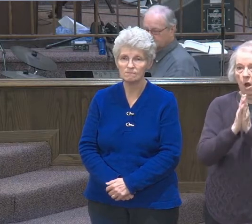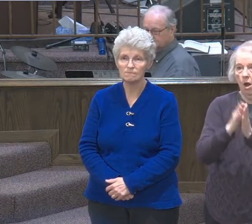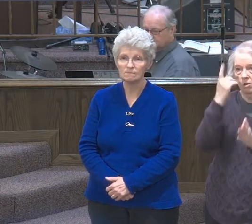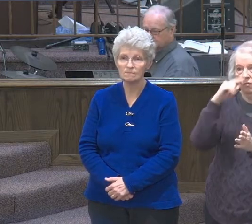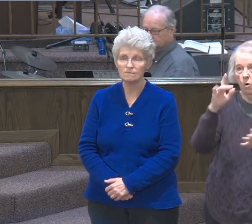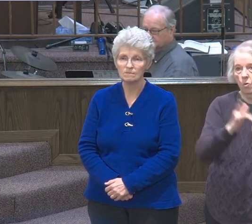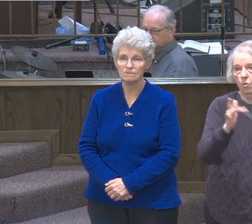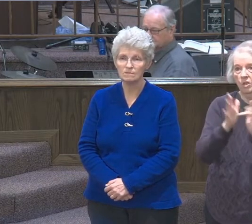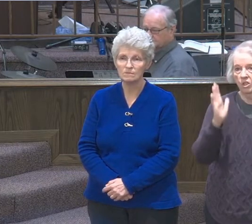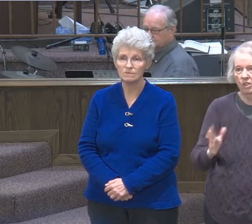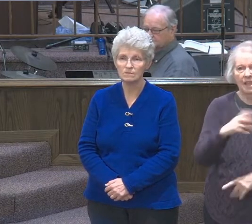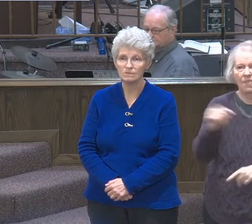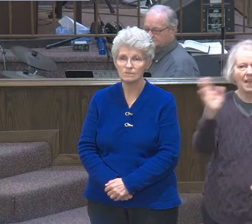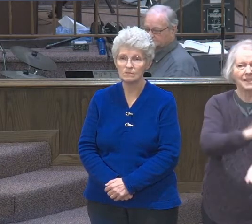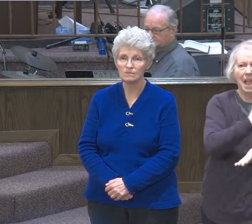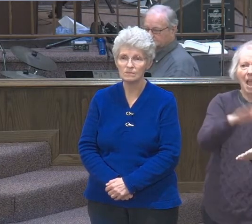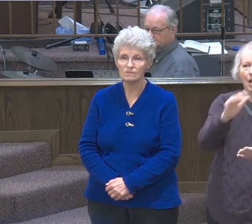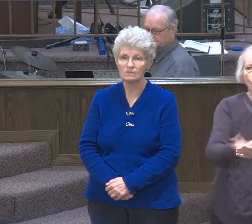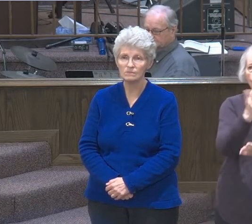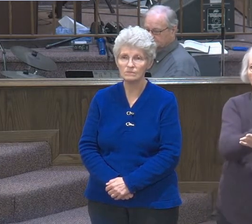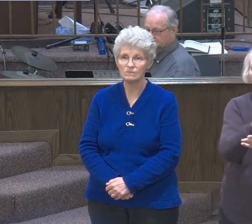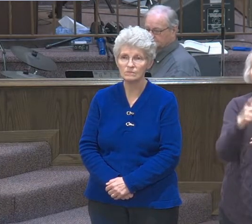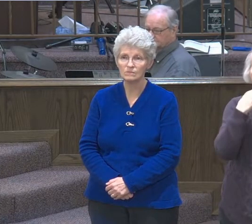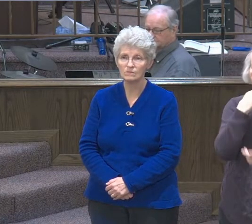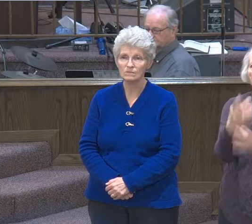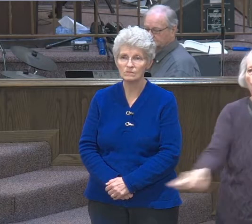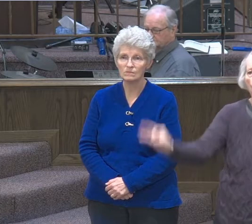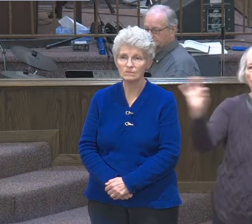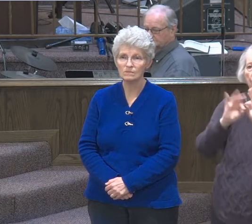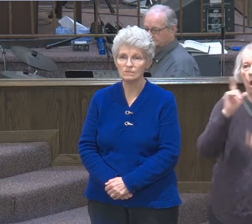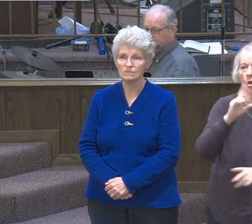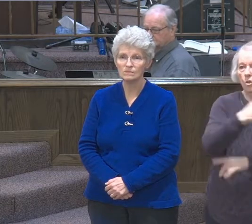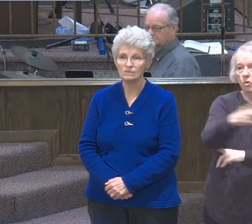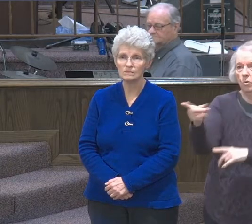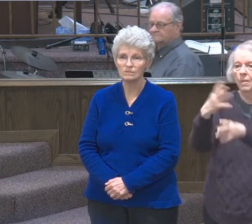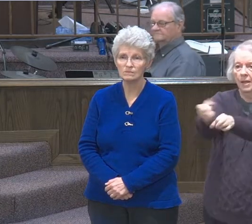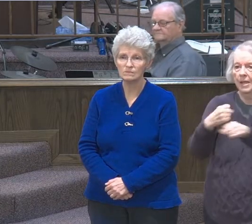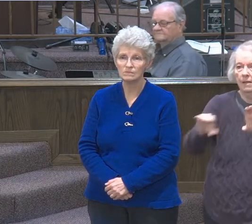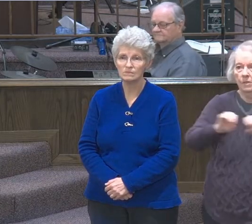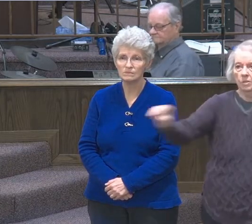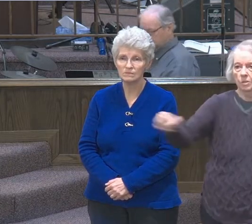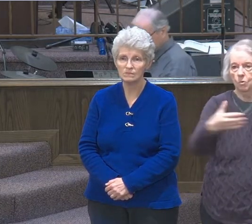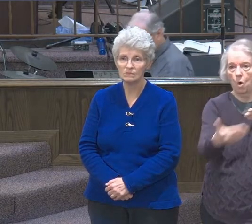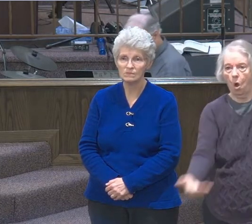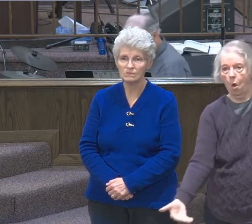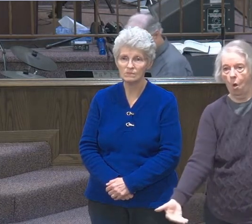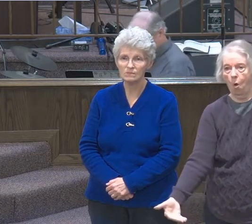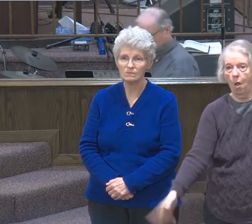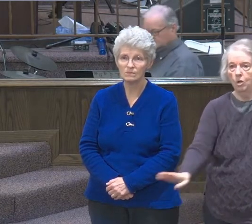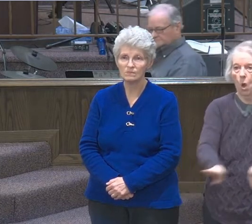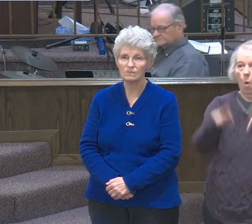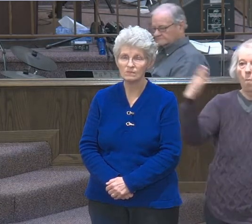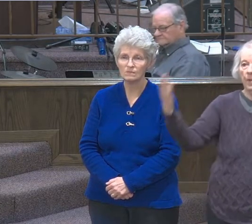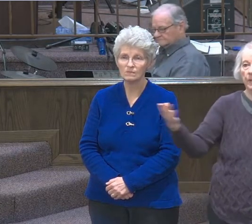a new song, saying, "Worthy are you to take the scroll and to open its seals, for you were slain, and by